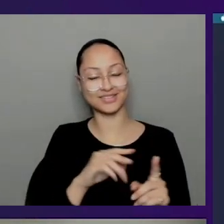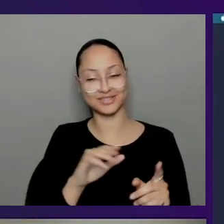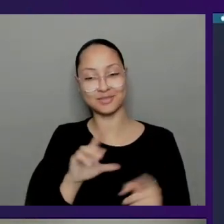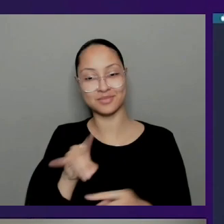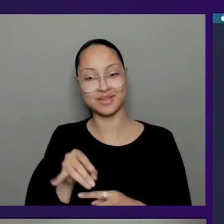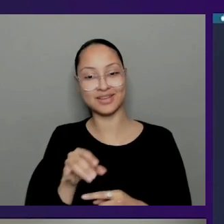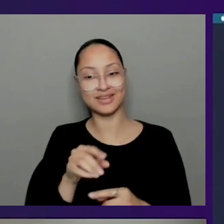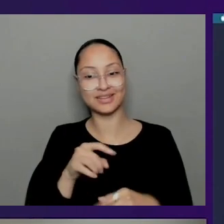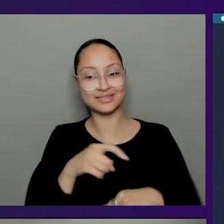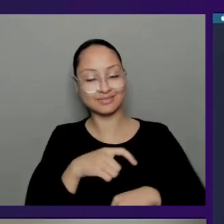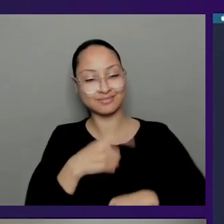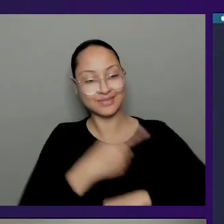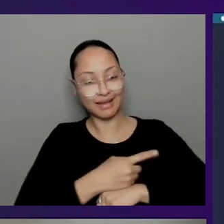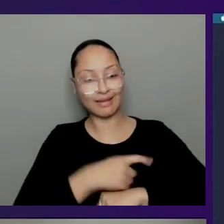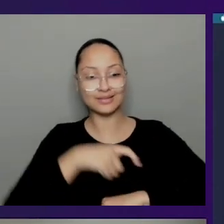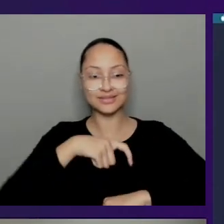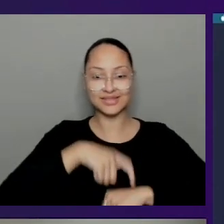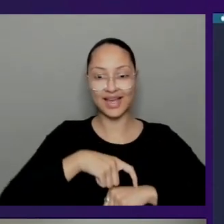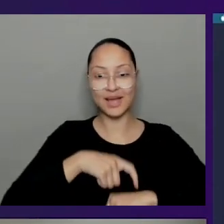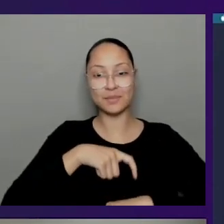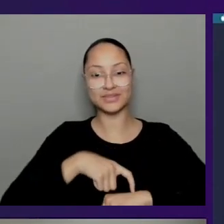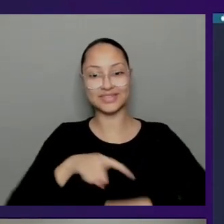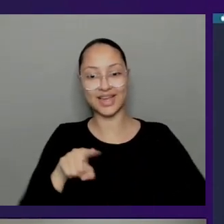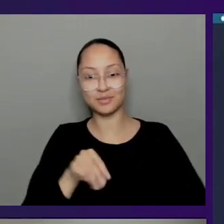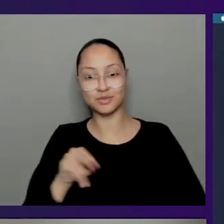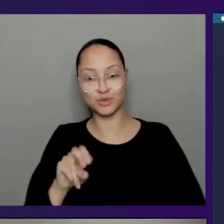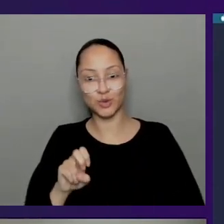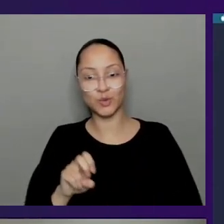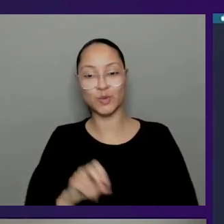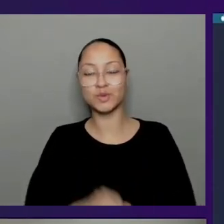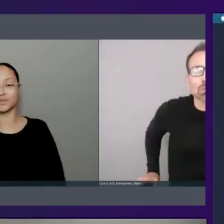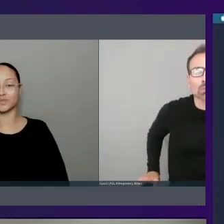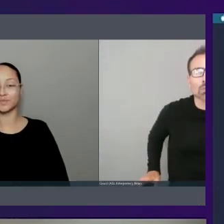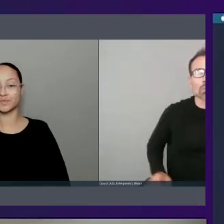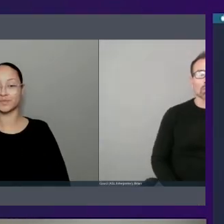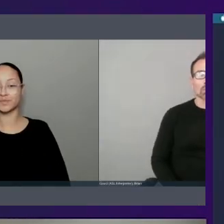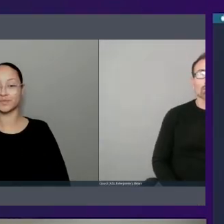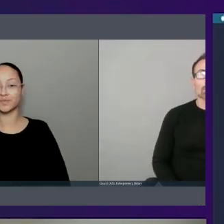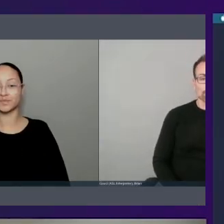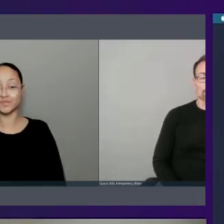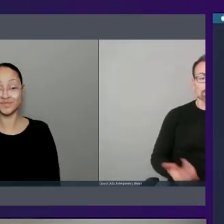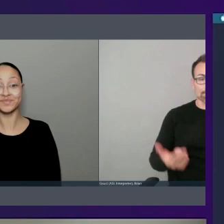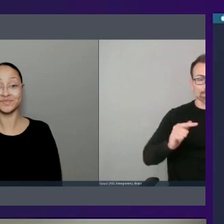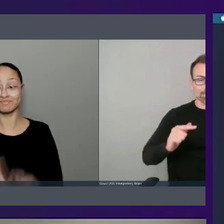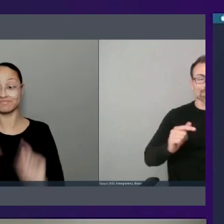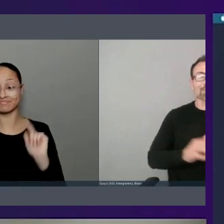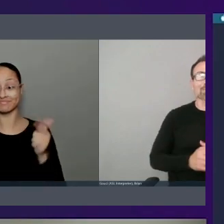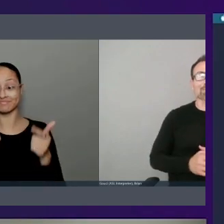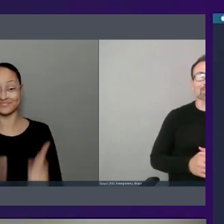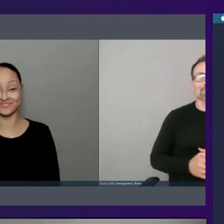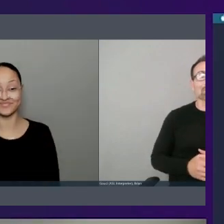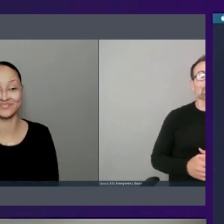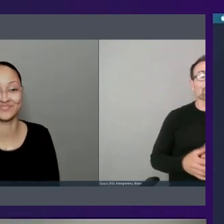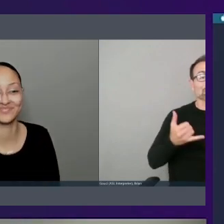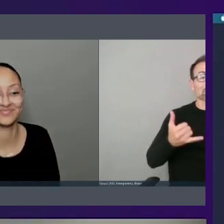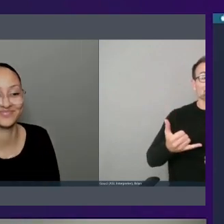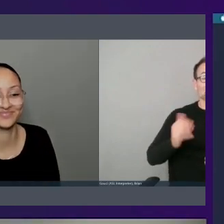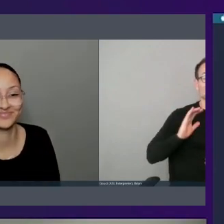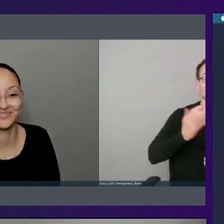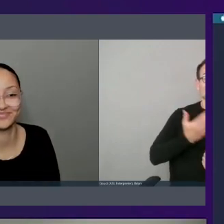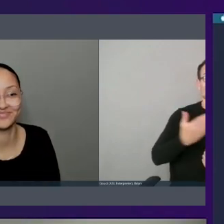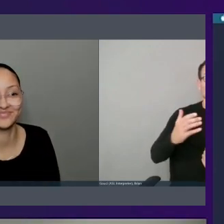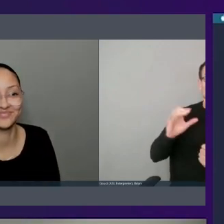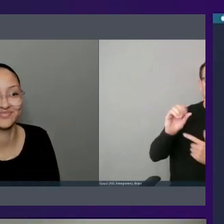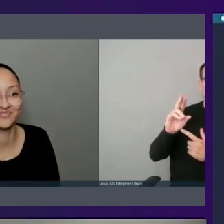time zone. We then log our output with the variable. Now again, this is console.log, but